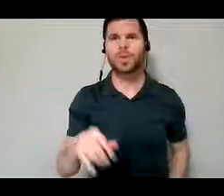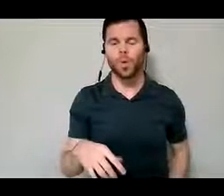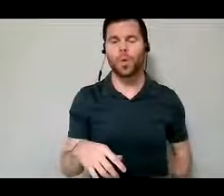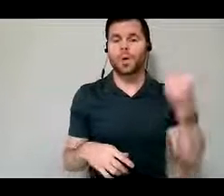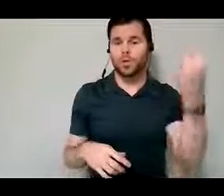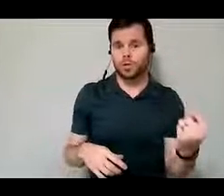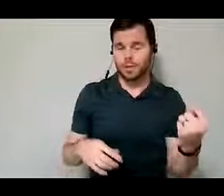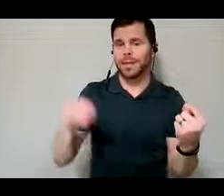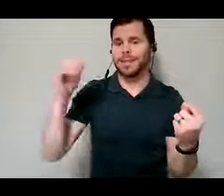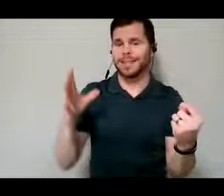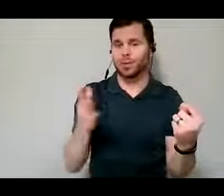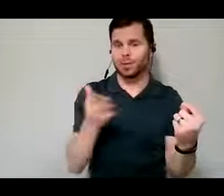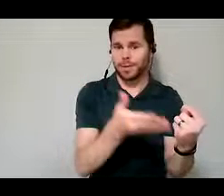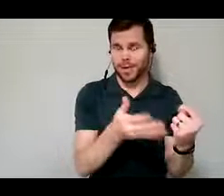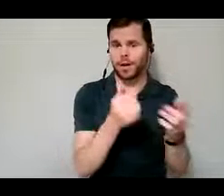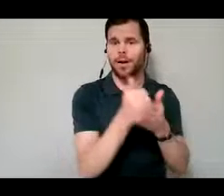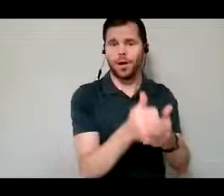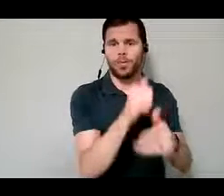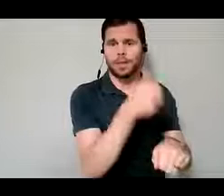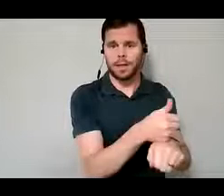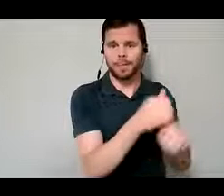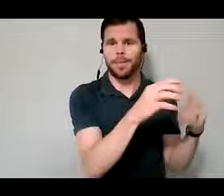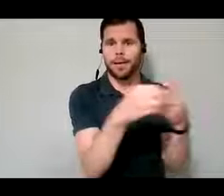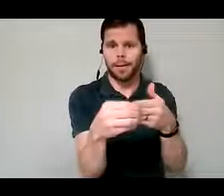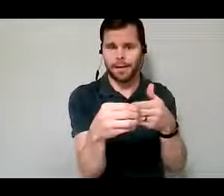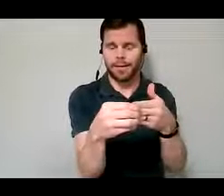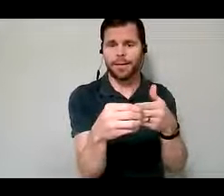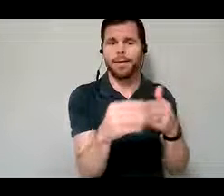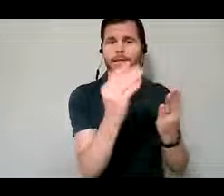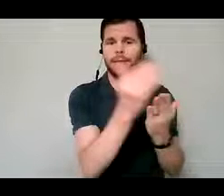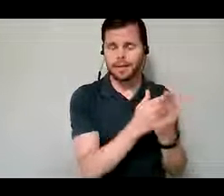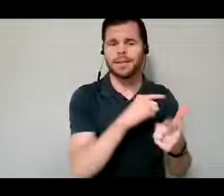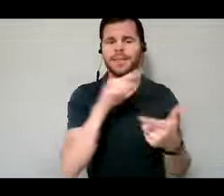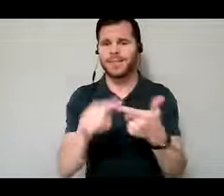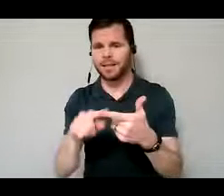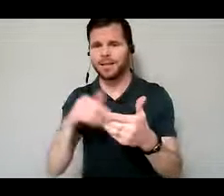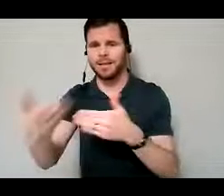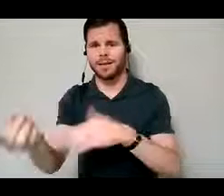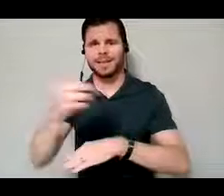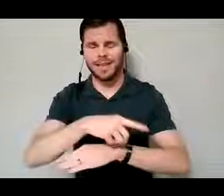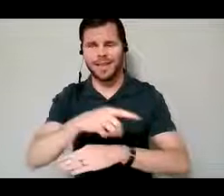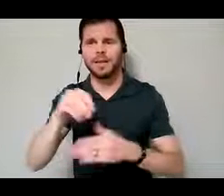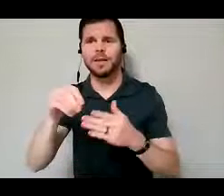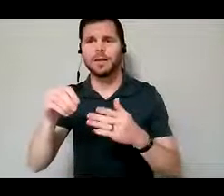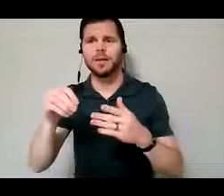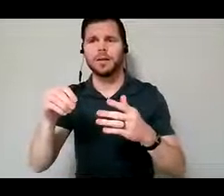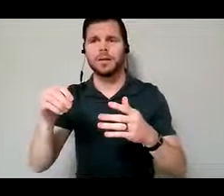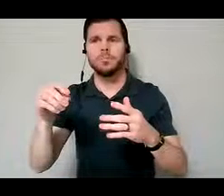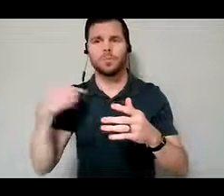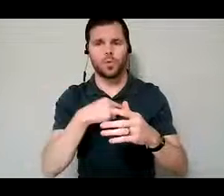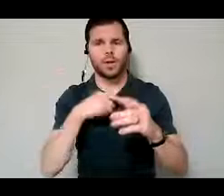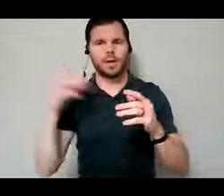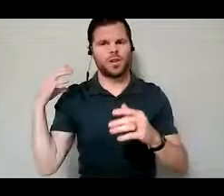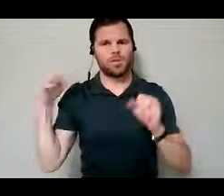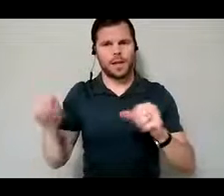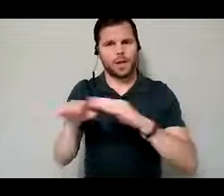guide them and encourage them to do the lessons. And then when the kids are working asynchronously is when the teachers have time to go in and really coach them and read their responses, because it